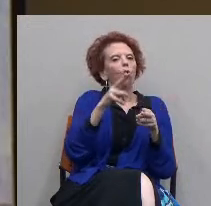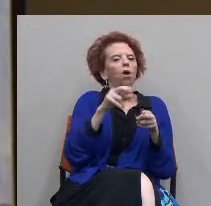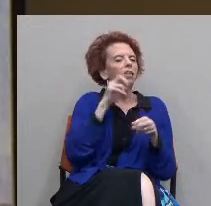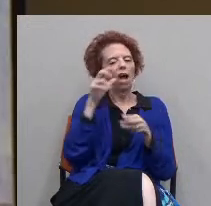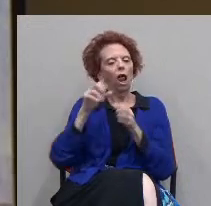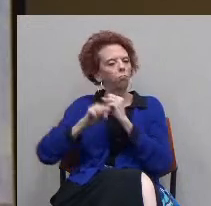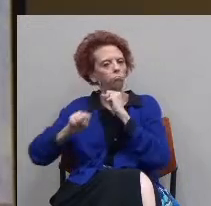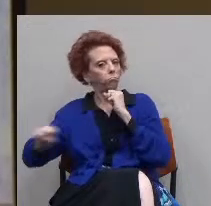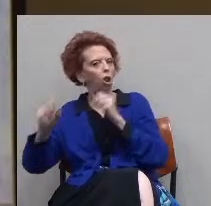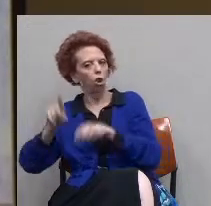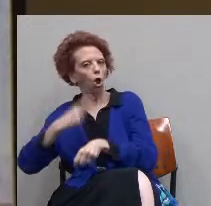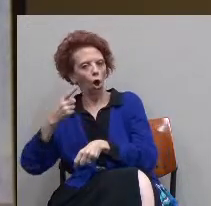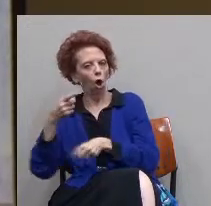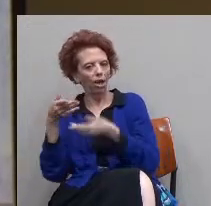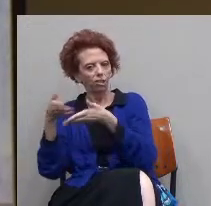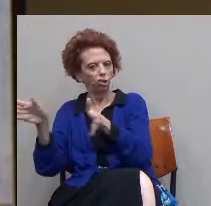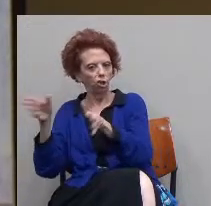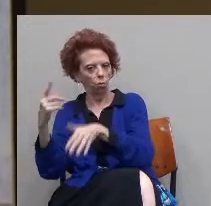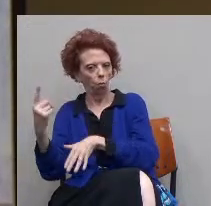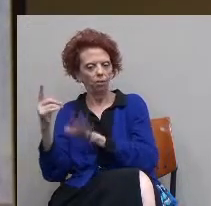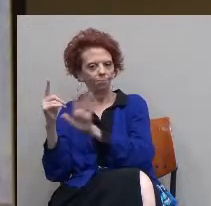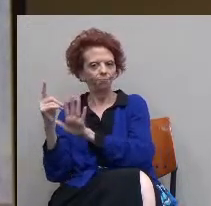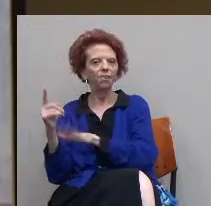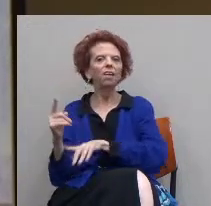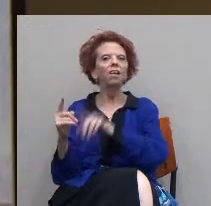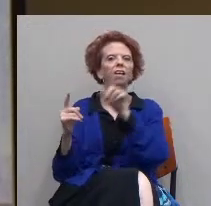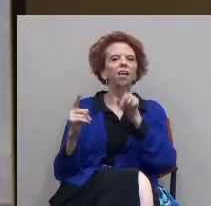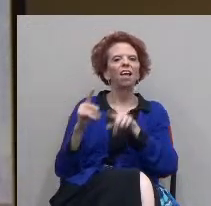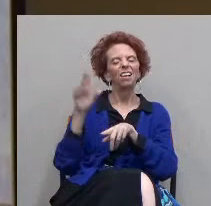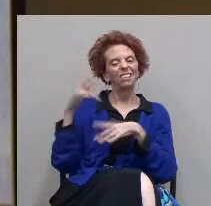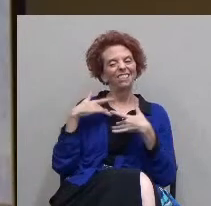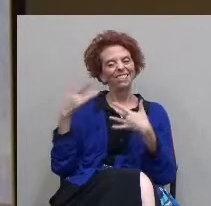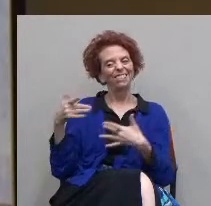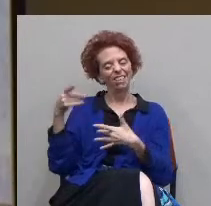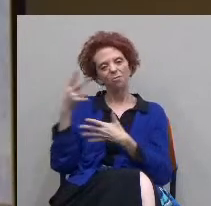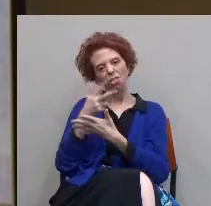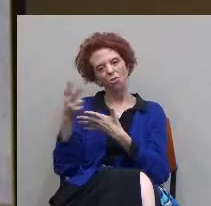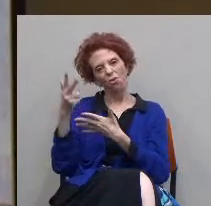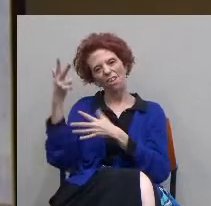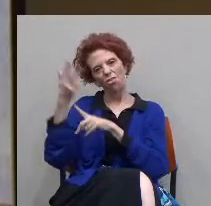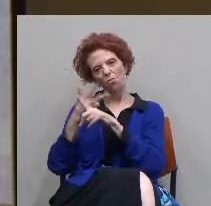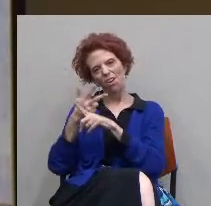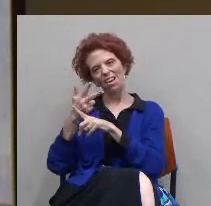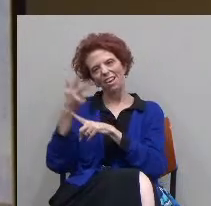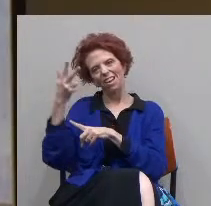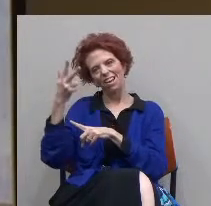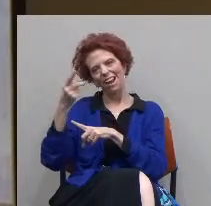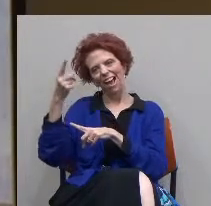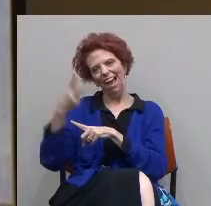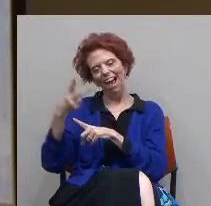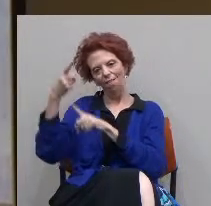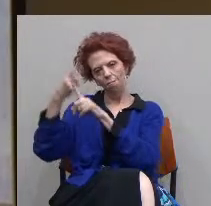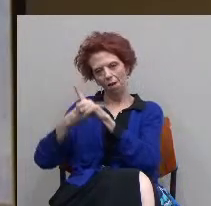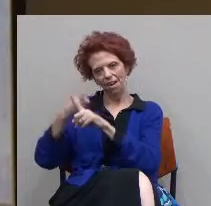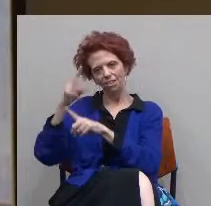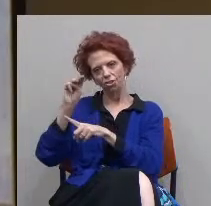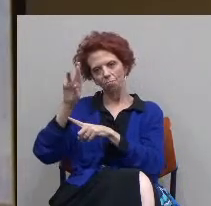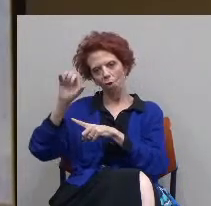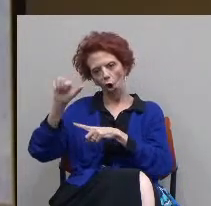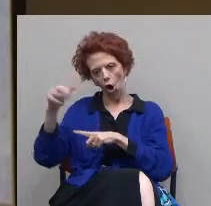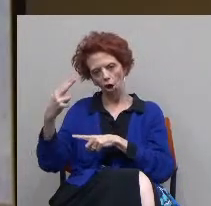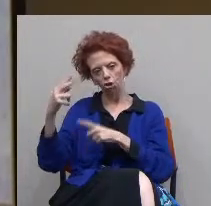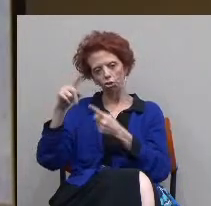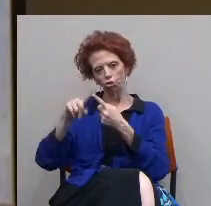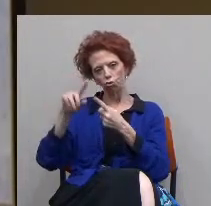as long as the general sessions, which tend to be about 3.5 months. They usually start in the middle of March and end